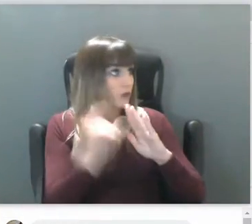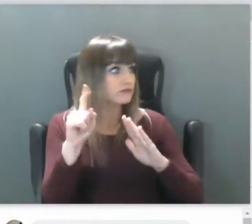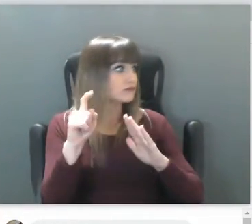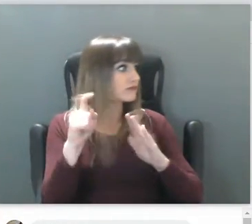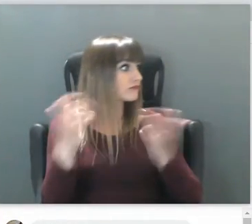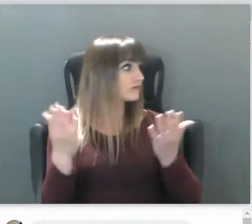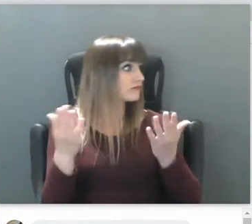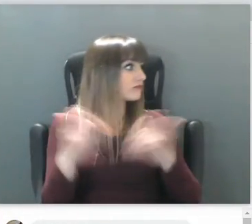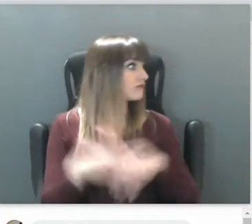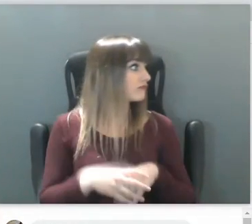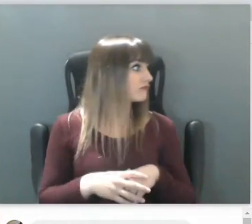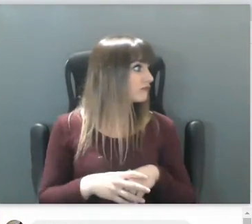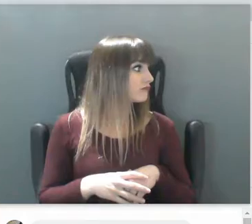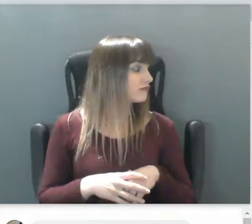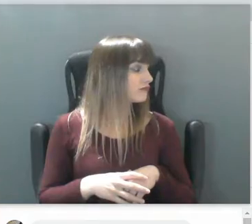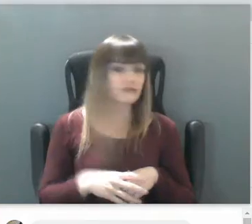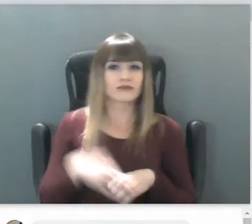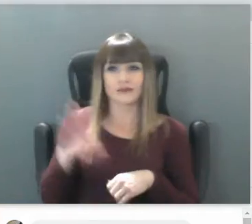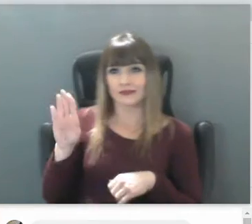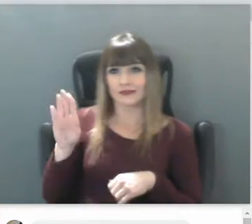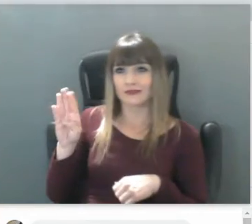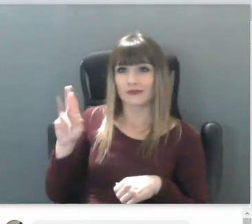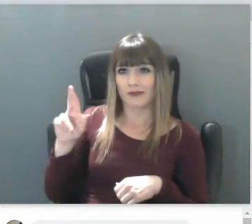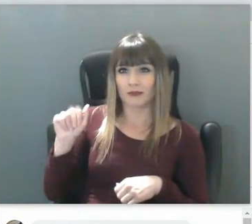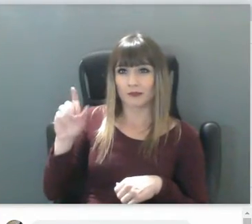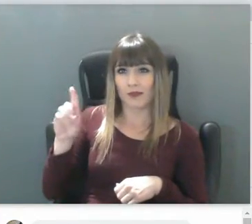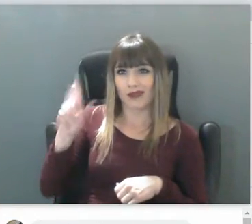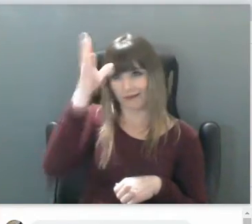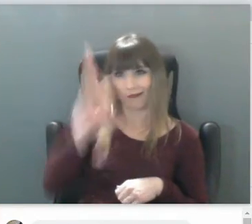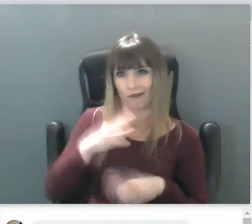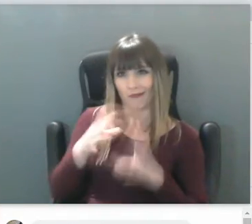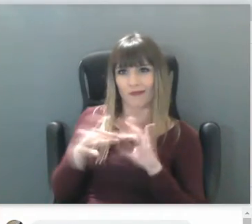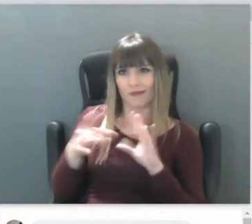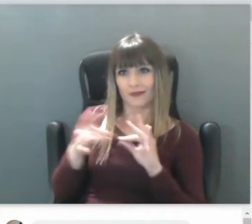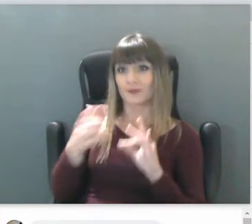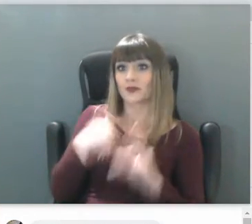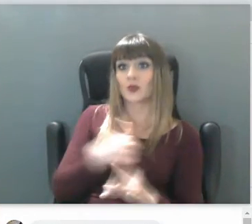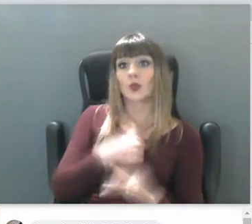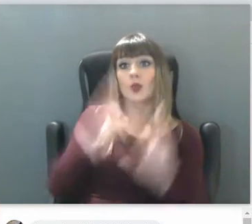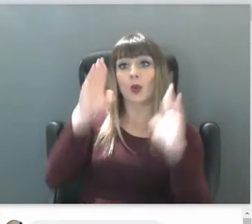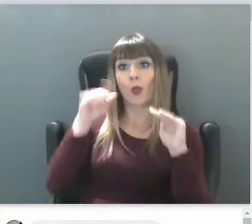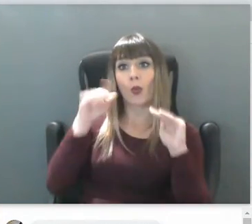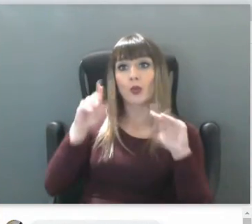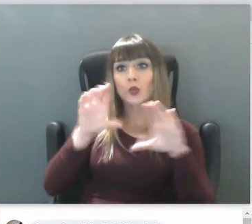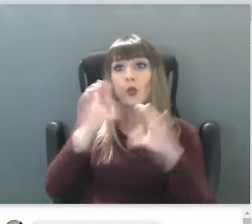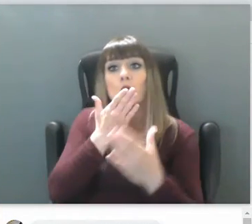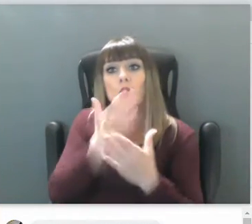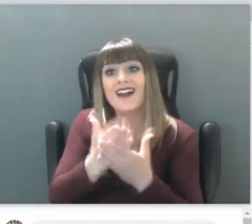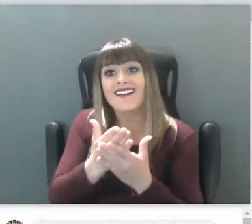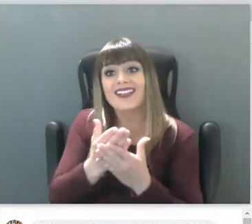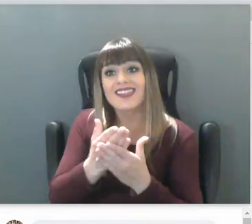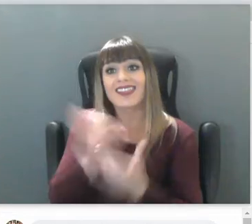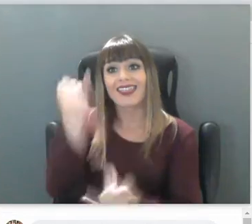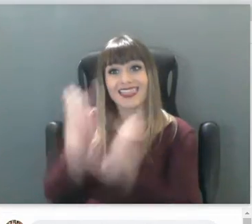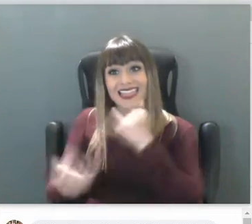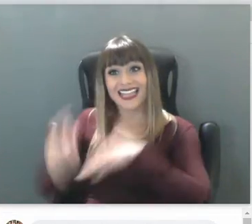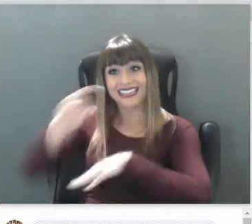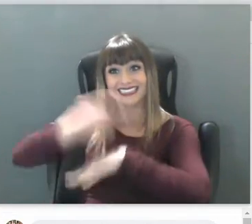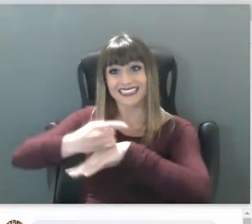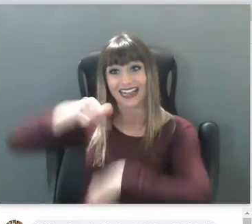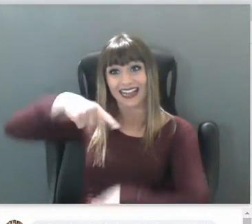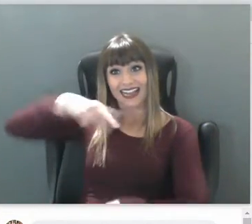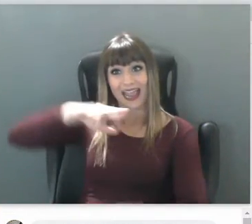We're up here all doing well out there, enjoying this time. It's the last day of April, gang. We're Oh going to my get out of gosh, April it and go right is. into May. Happy